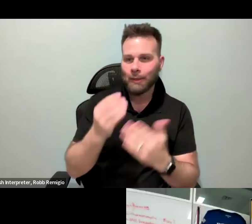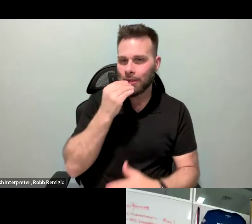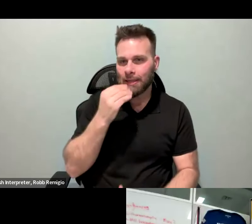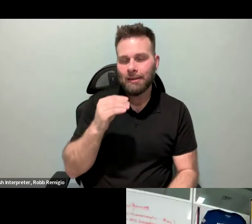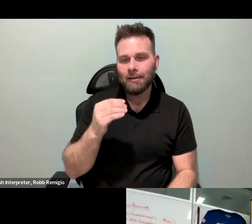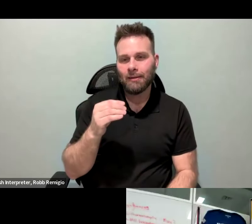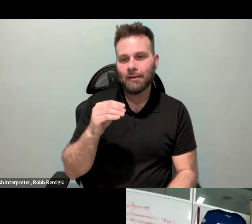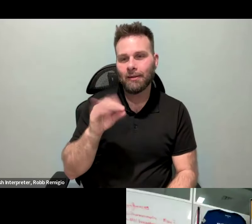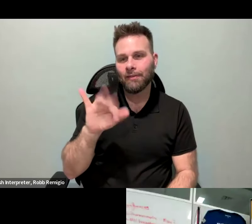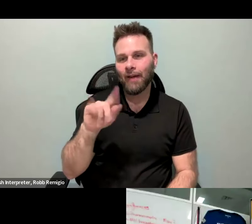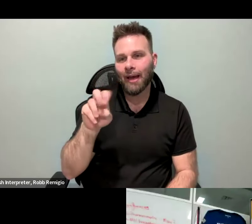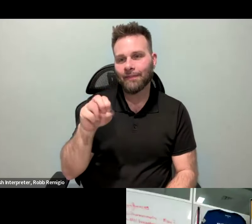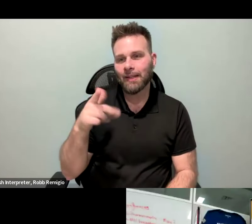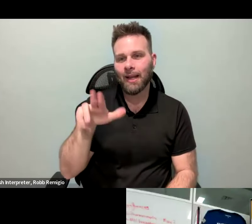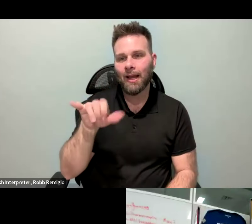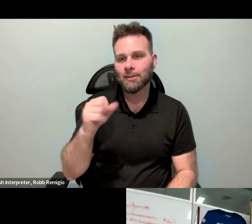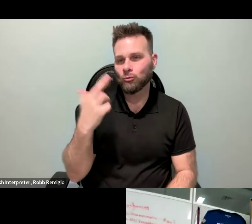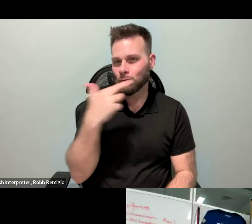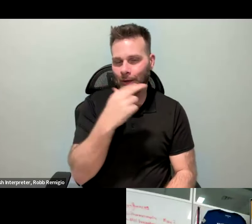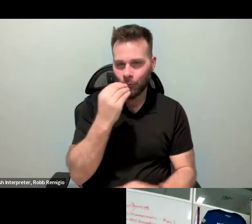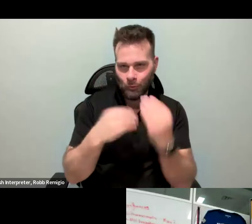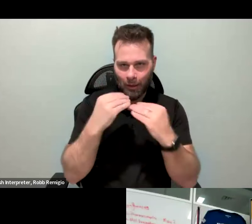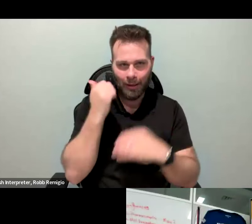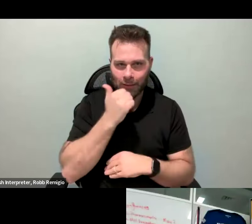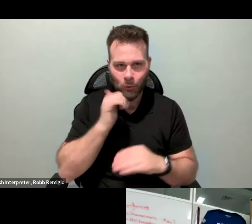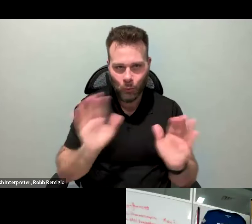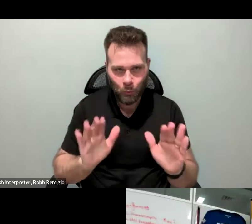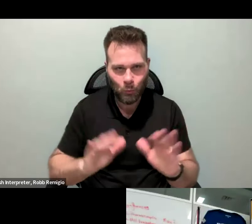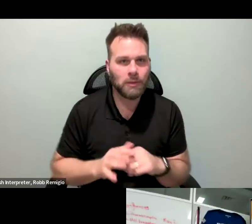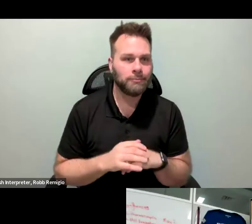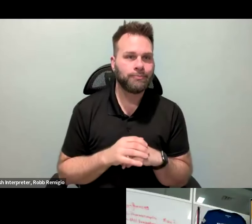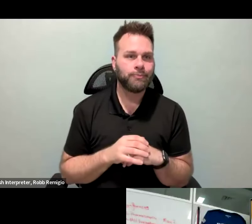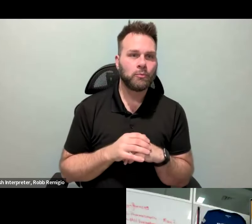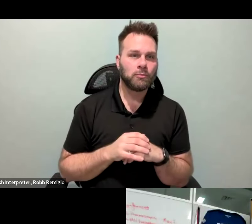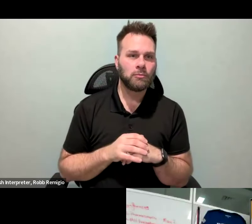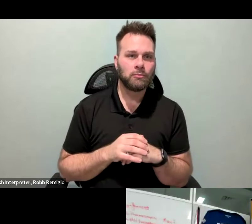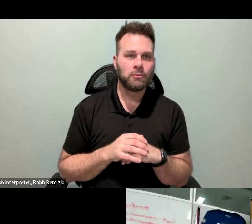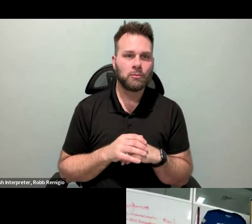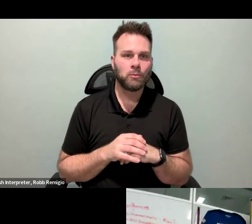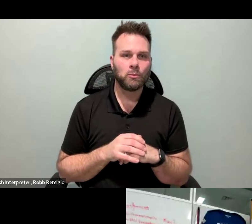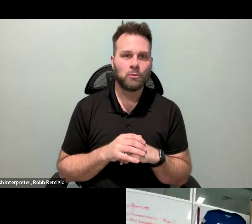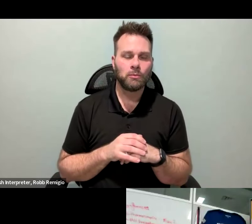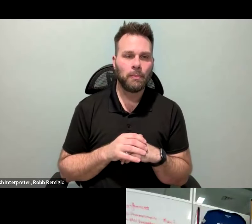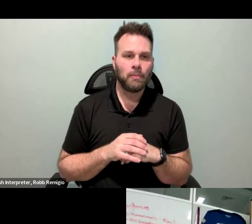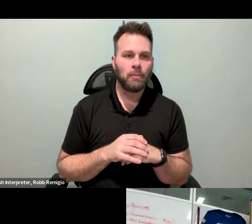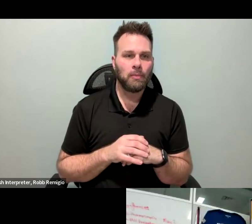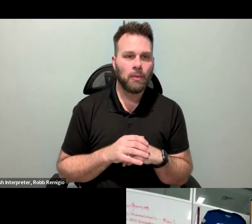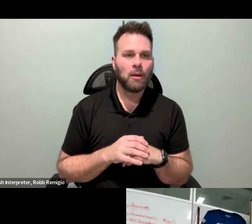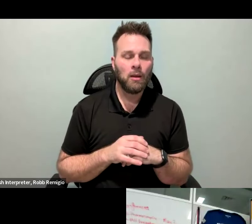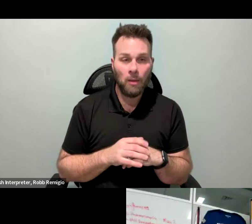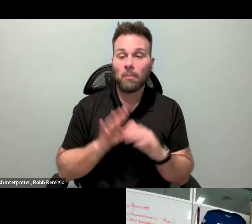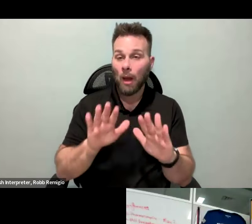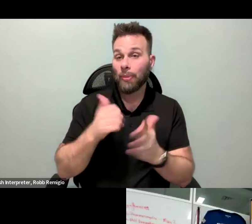It is good, no harm to those who engage 5 Guys. But in reference to like the